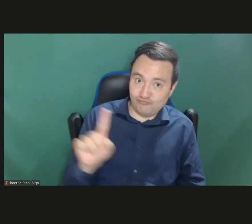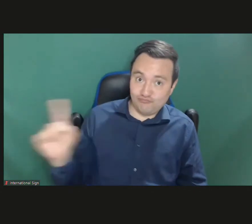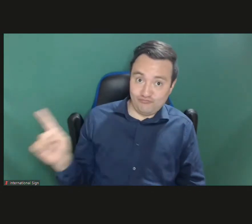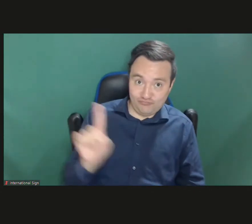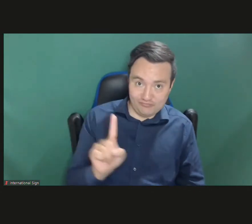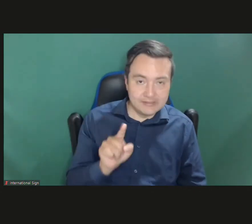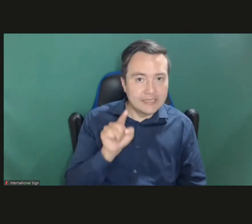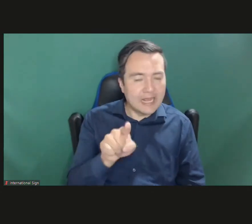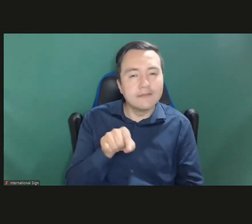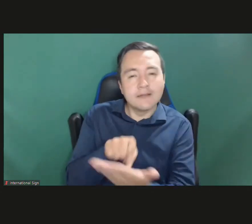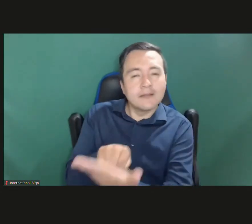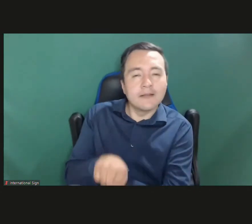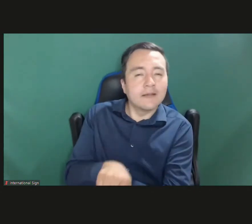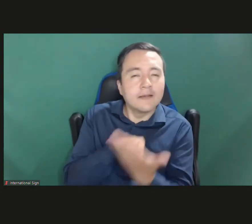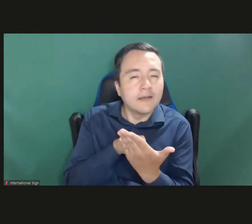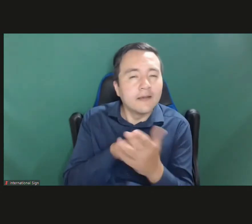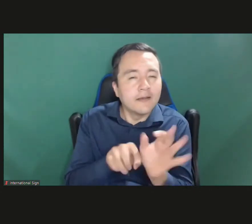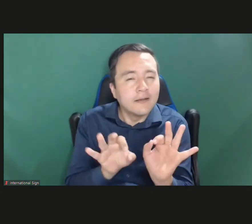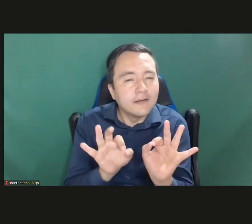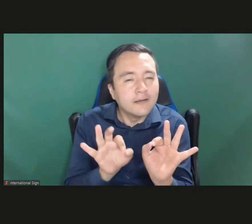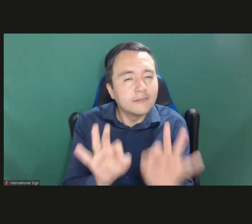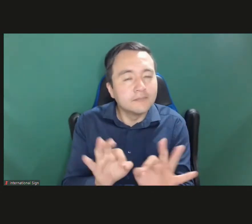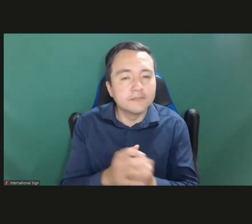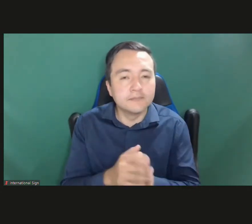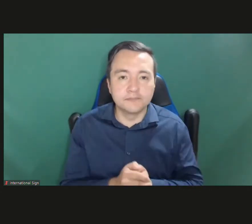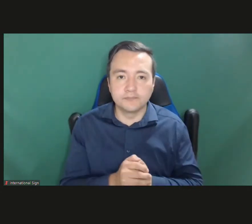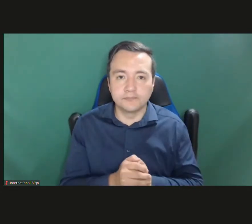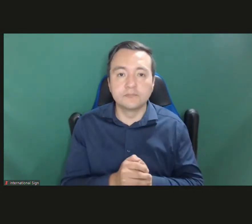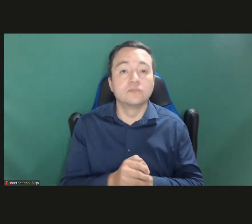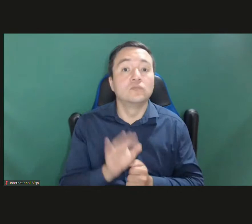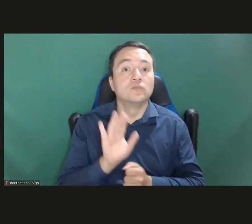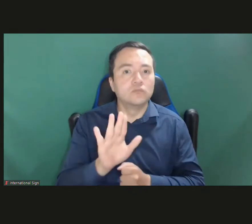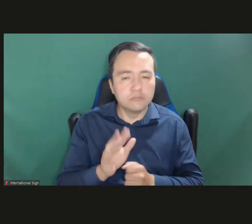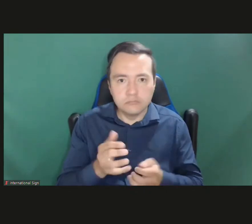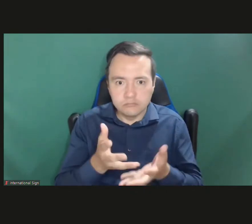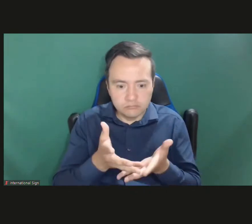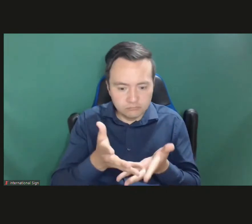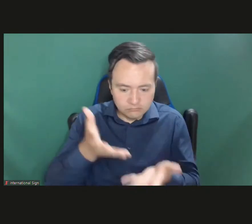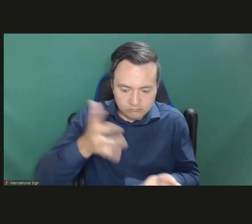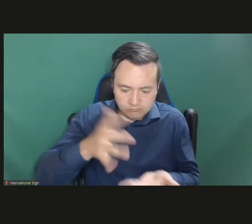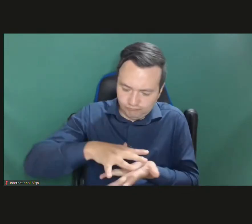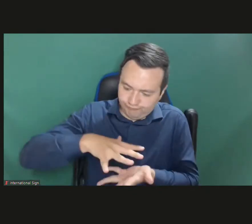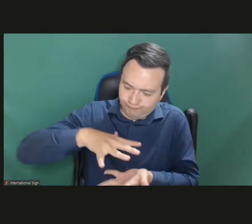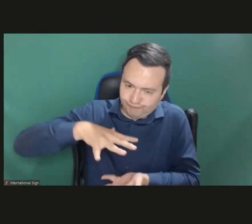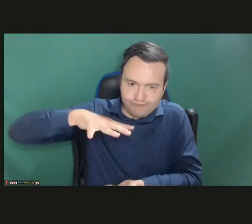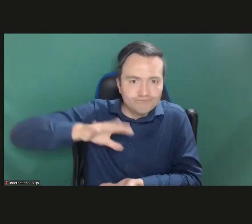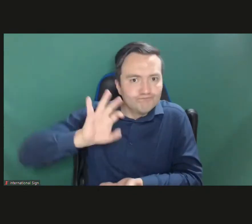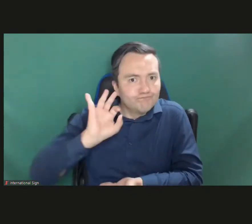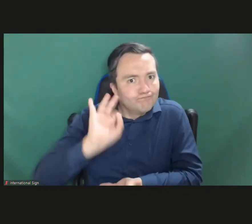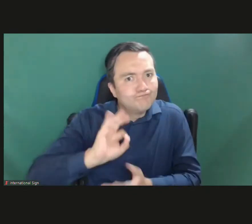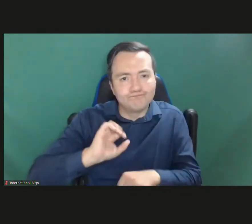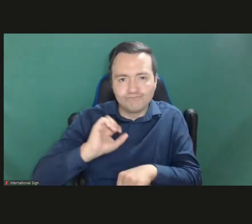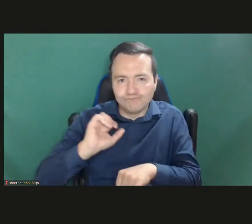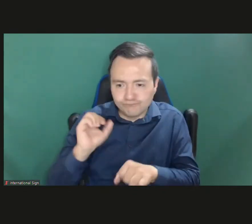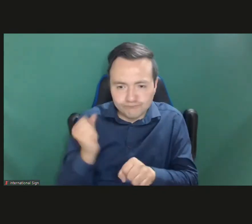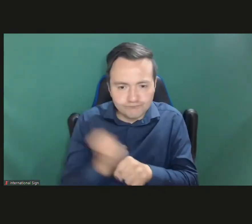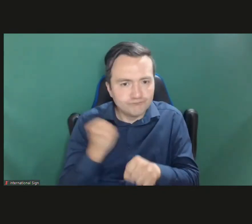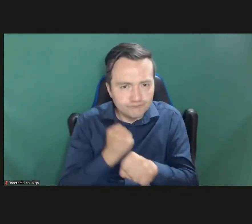panelists who will be showing us the wealth